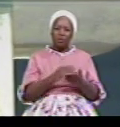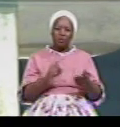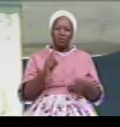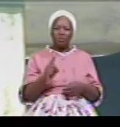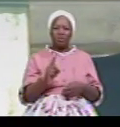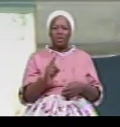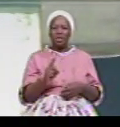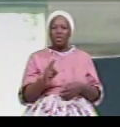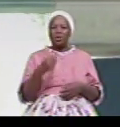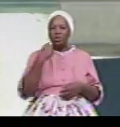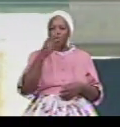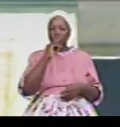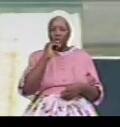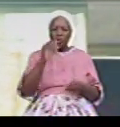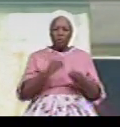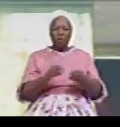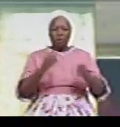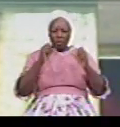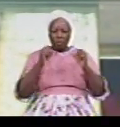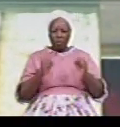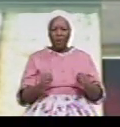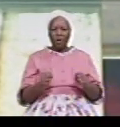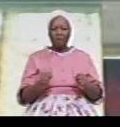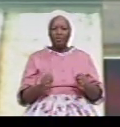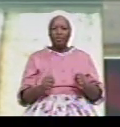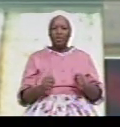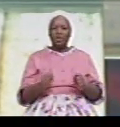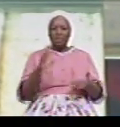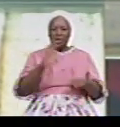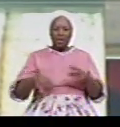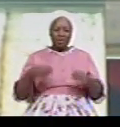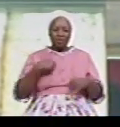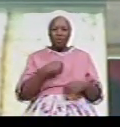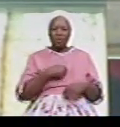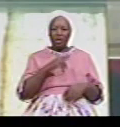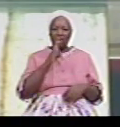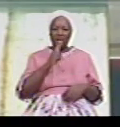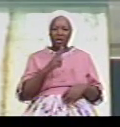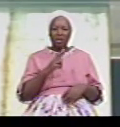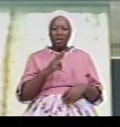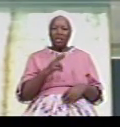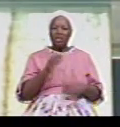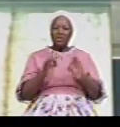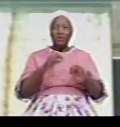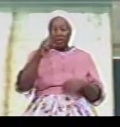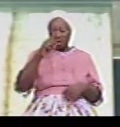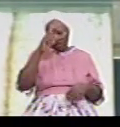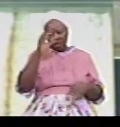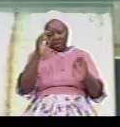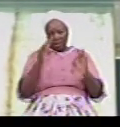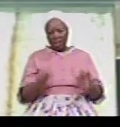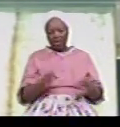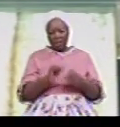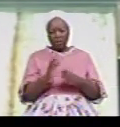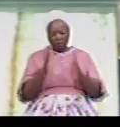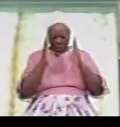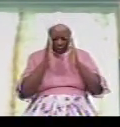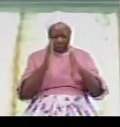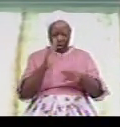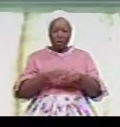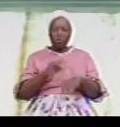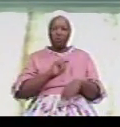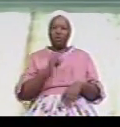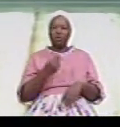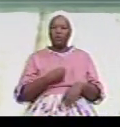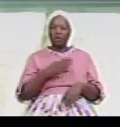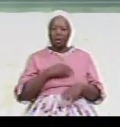is more powerful than we are, if he decides he's going to concentrate on us and